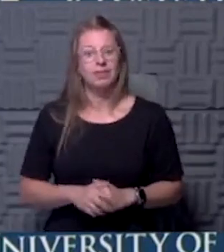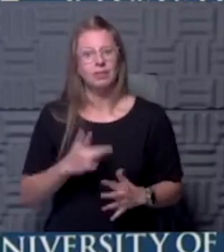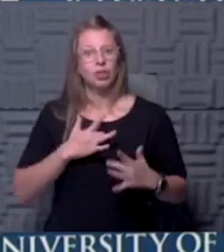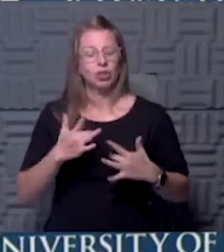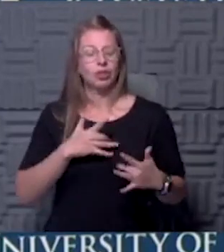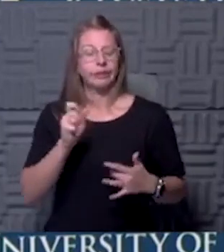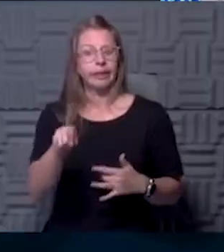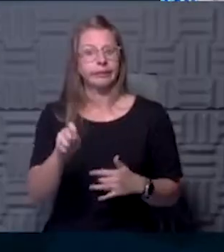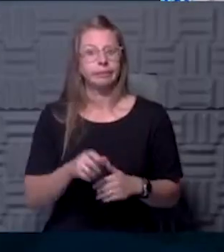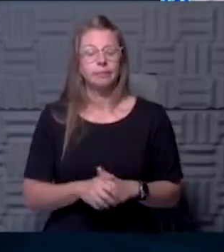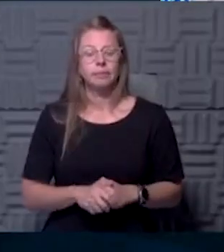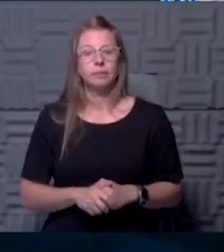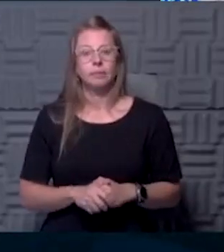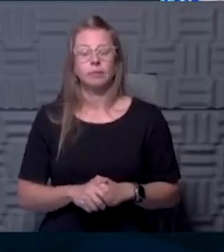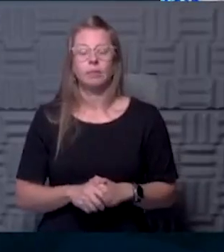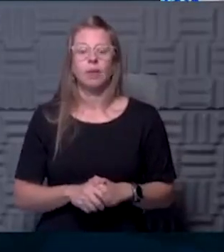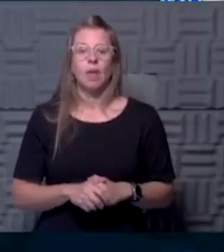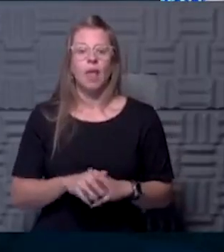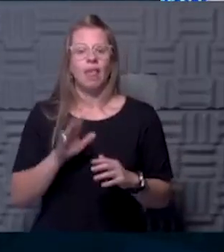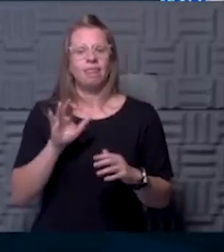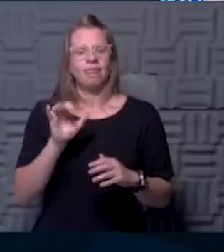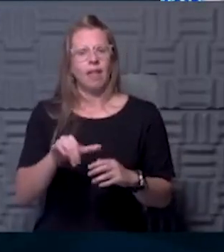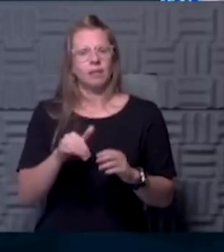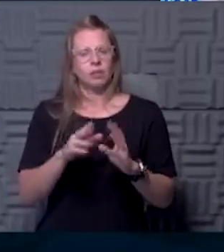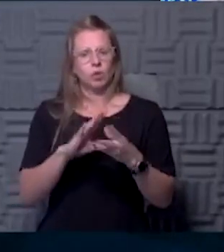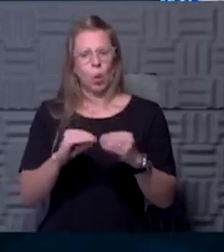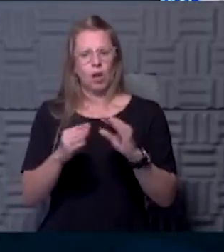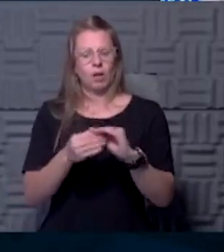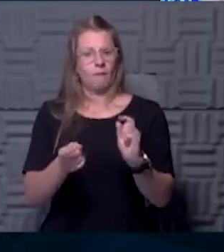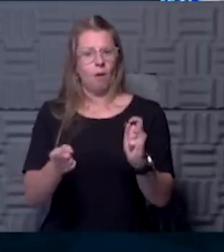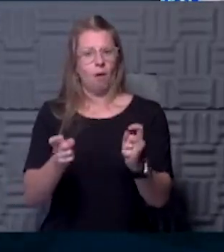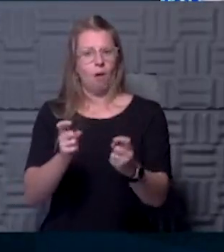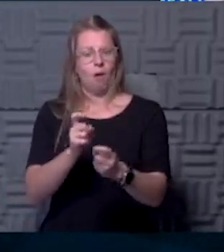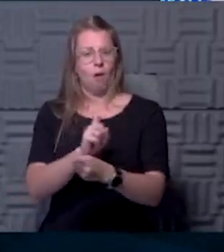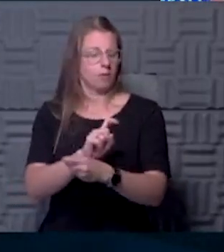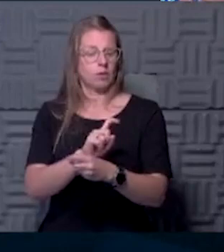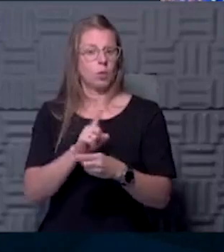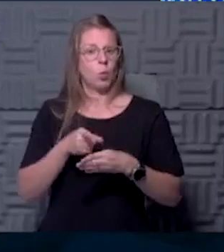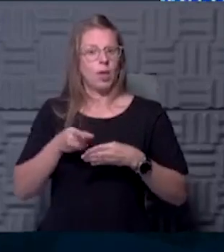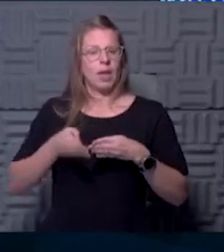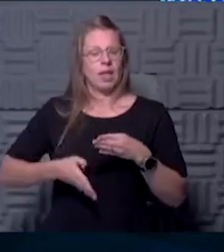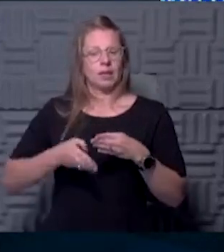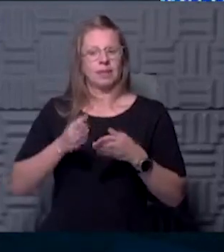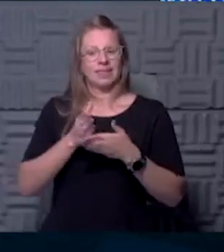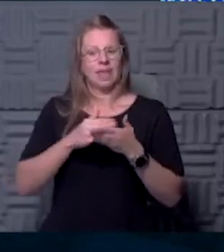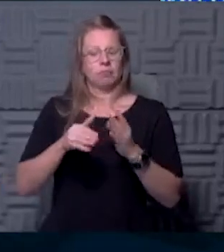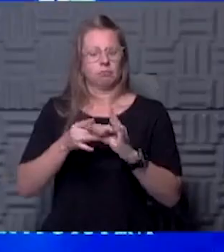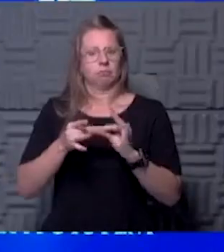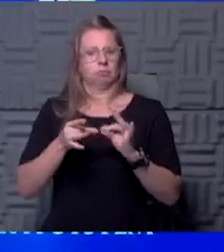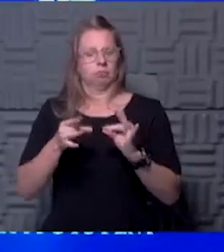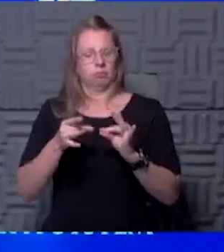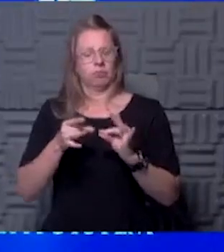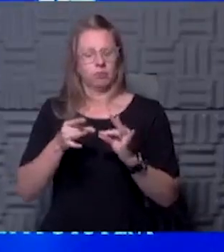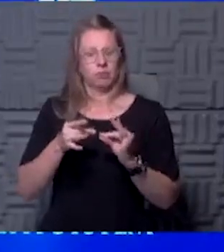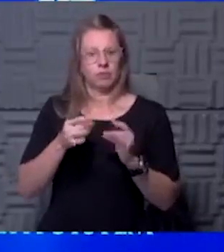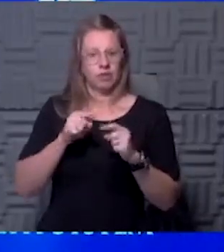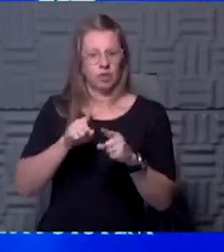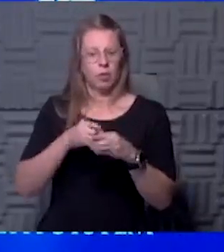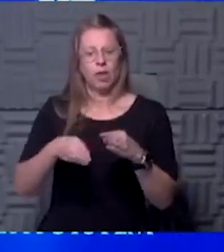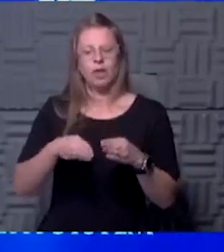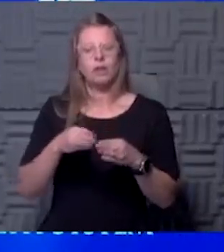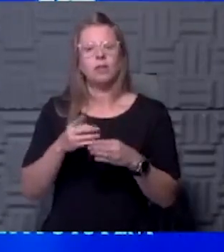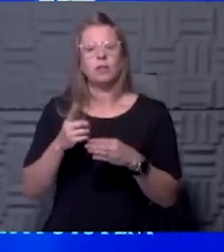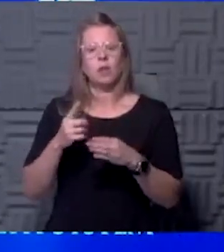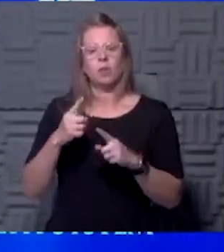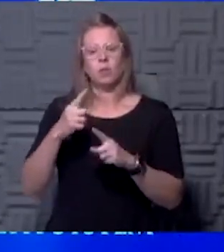too, for sure. It's an evolving story and it evolved even more over the weekend. So we'll try and take another look at sports here in the next week or two because I